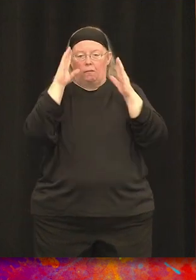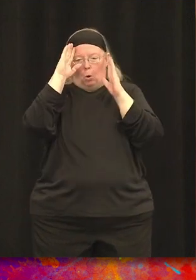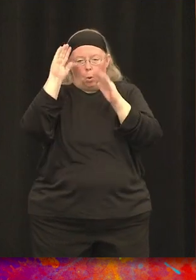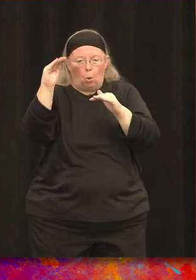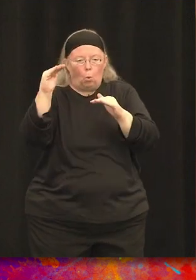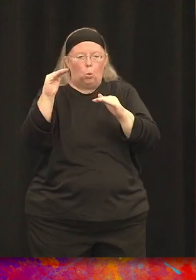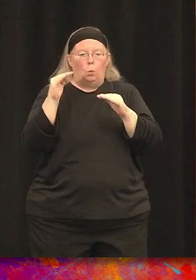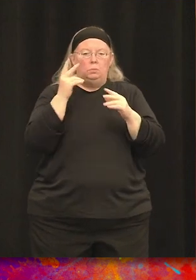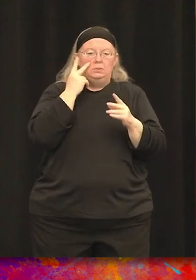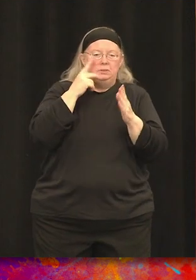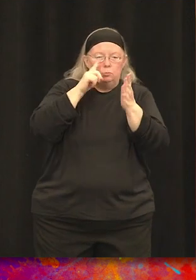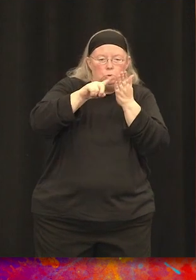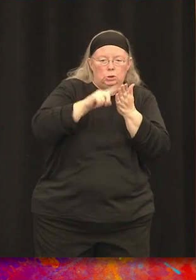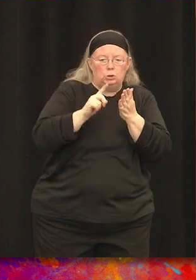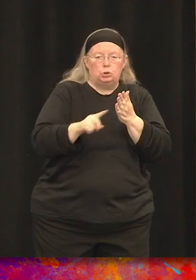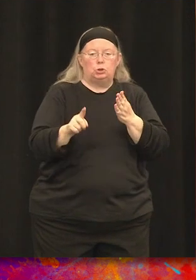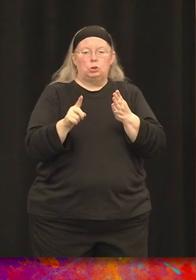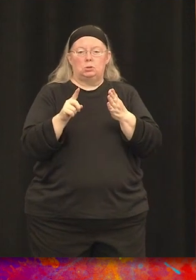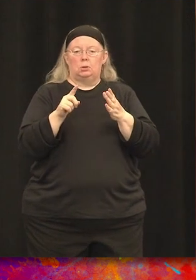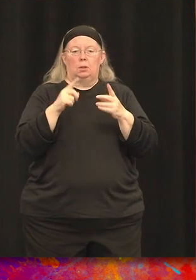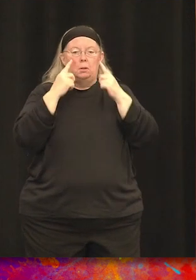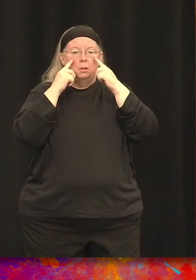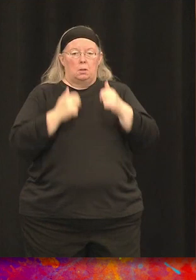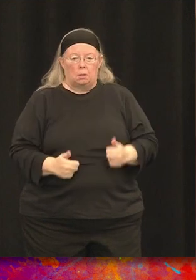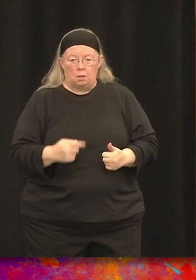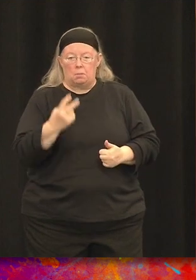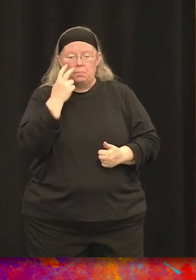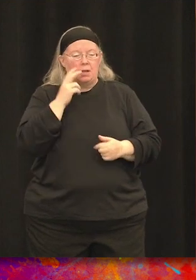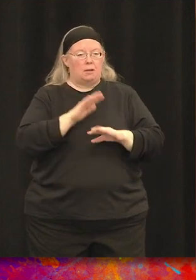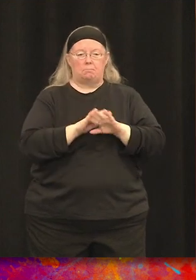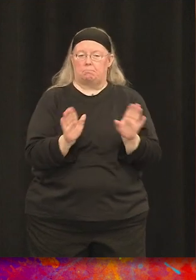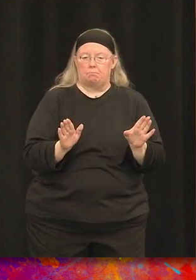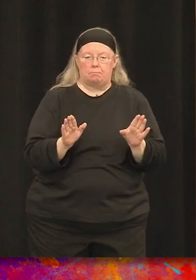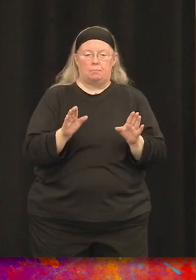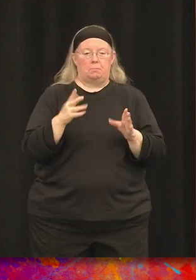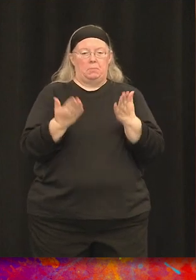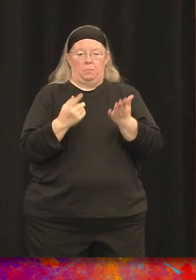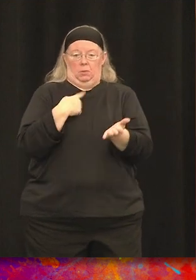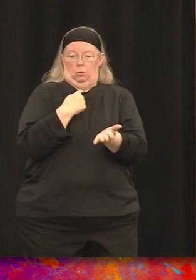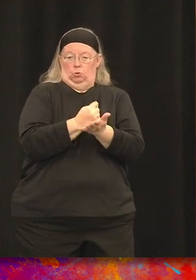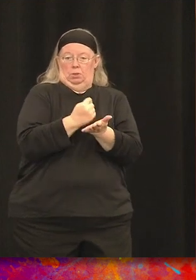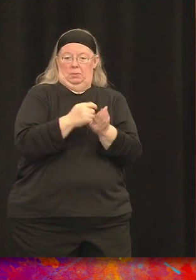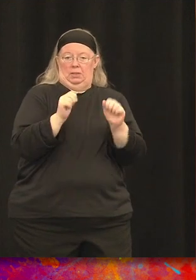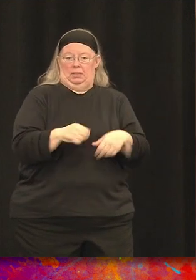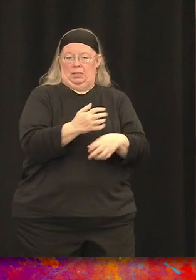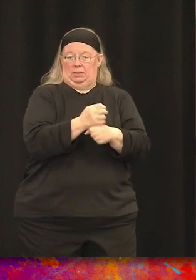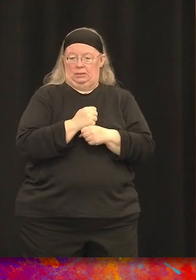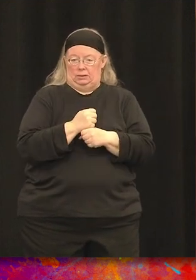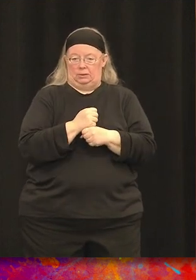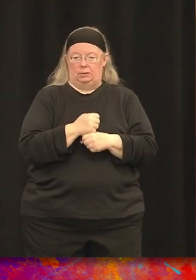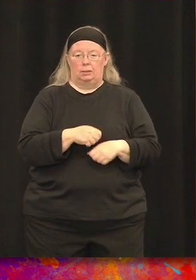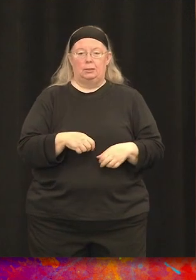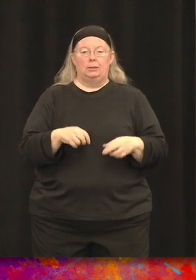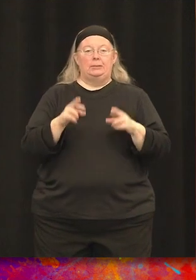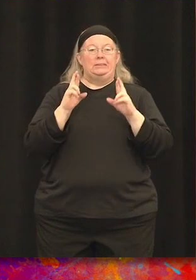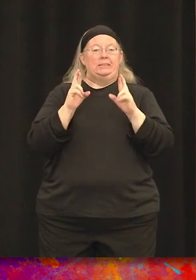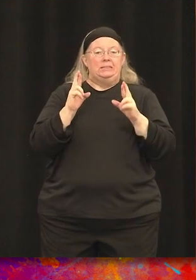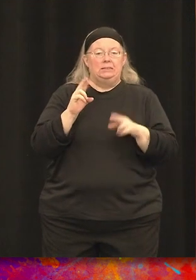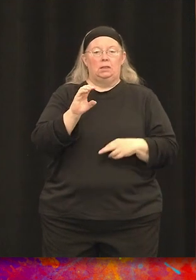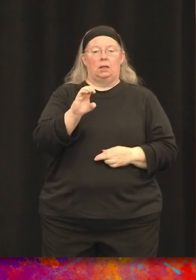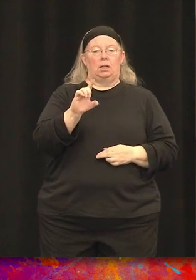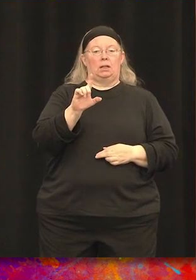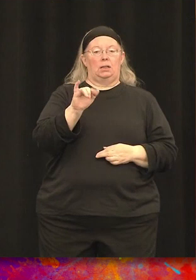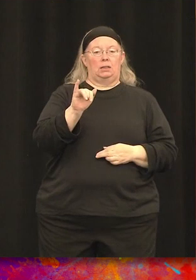There are many more clinical trials on the horizon, and the USH Trust will seek to find and connect the 400,000 people living with Usher